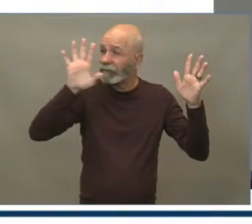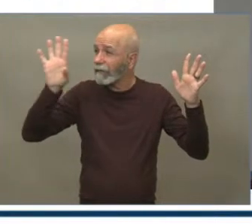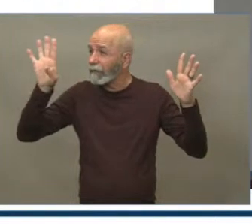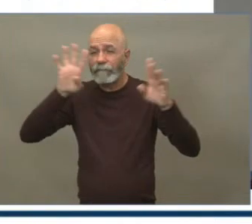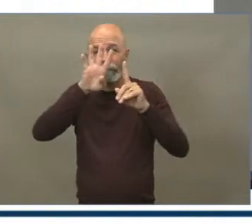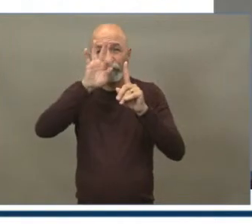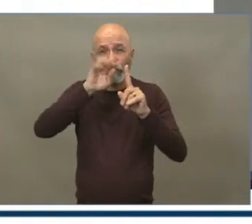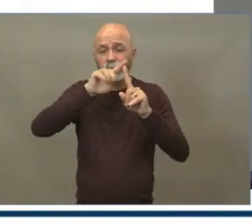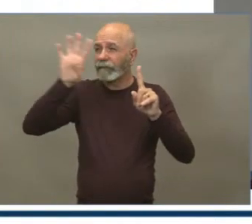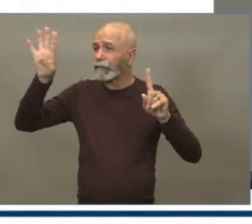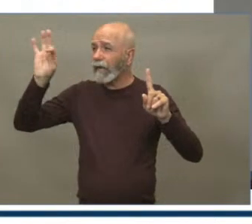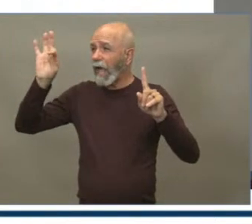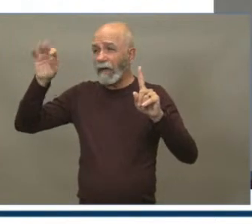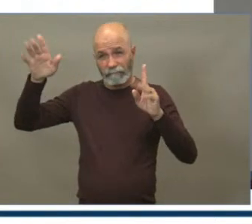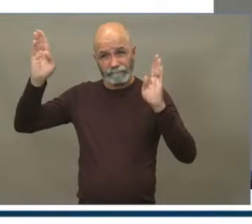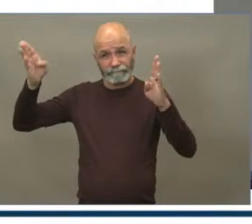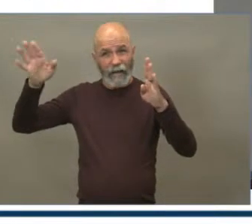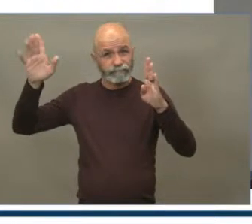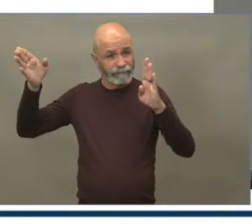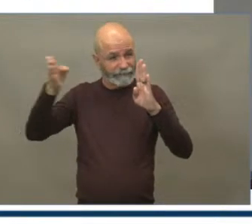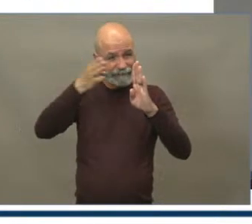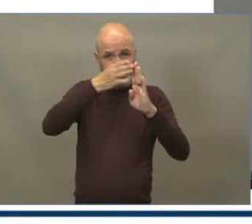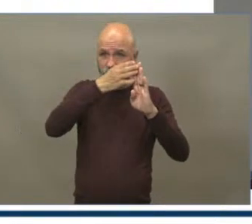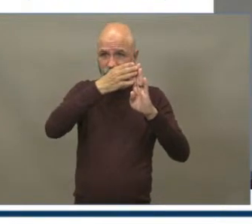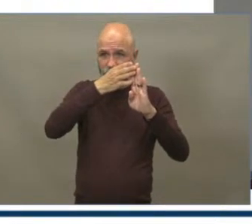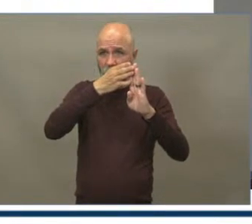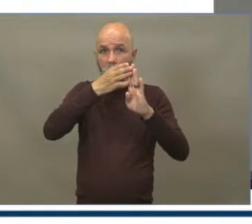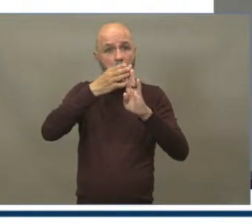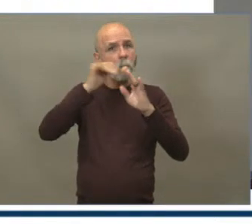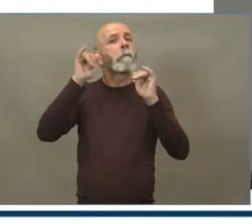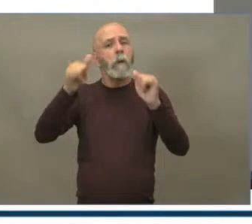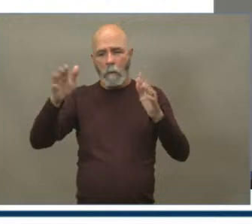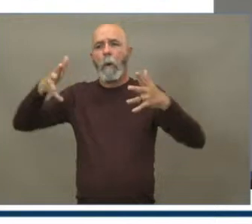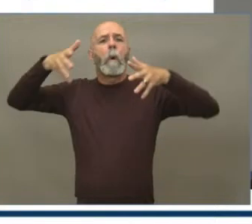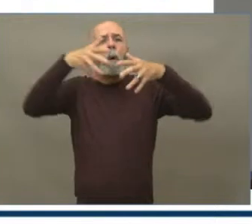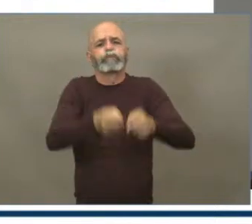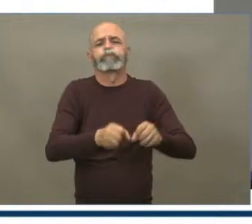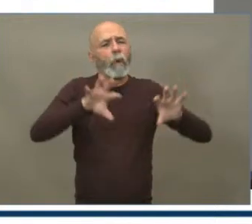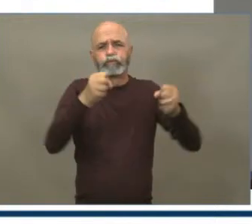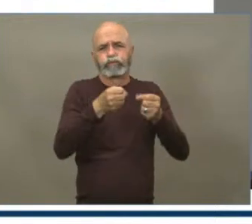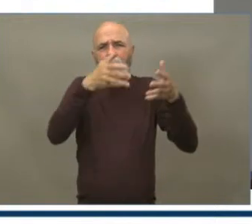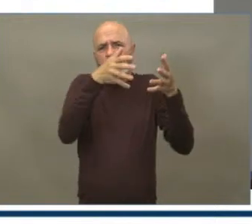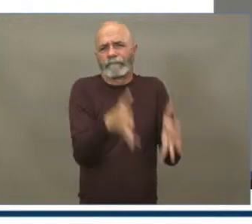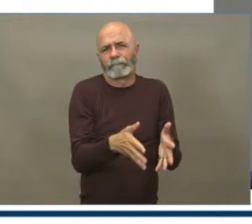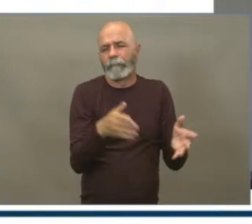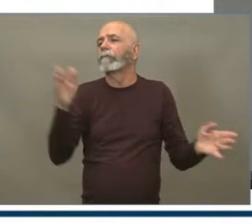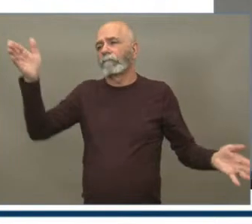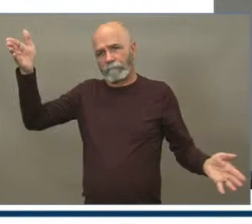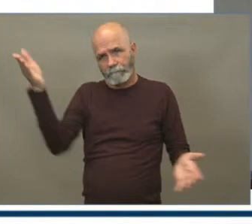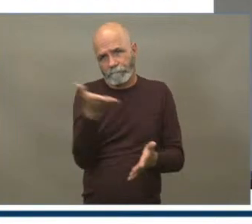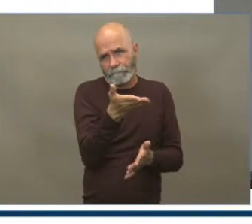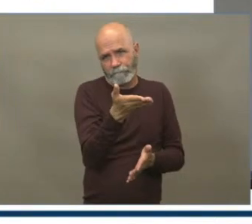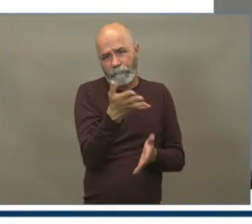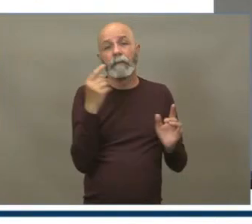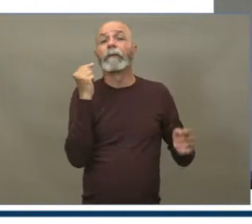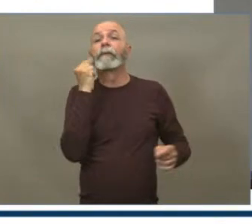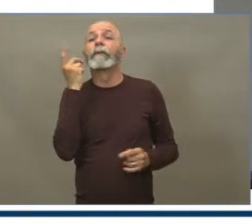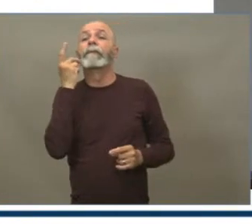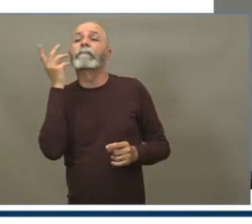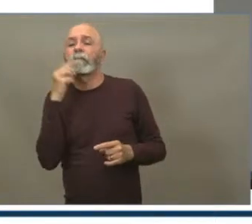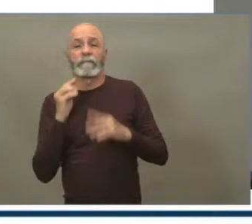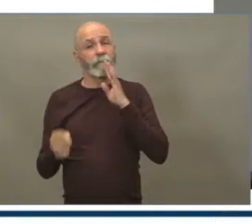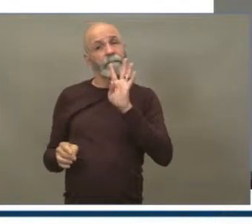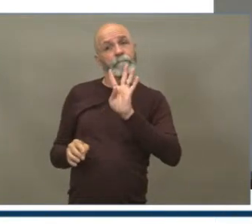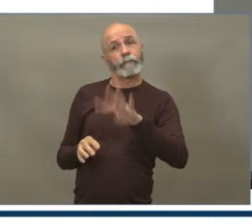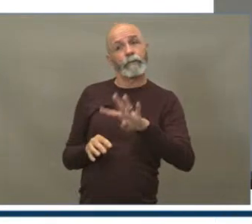probably in the next few days going to be able to open up to that 40 to 44-year-old. So when we have availability, we will open up, but we always do it